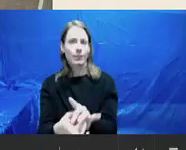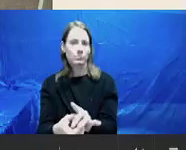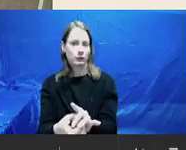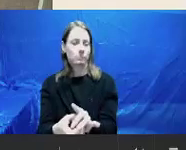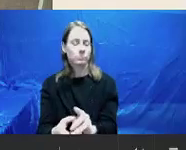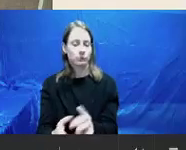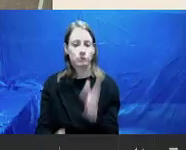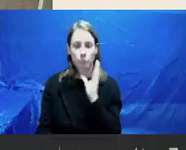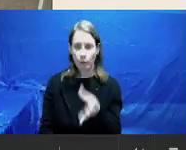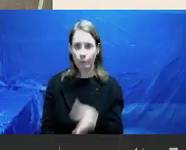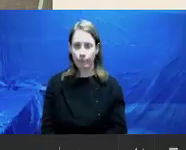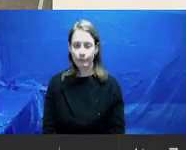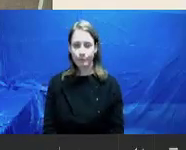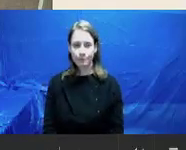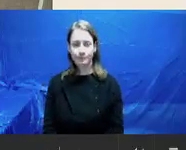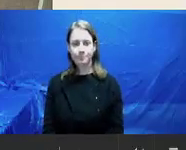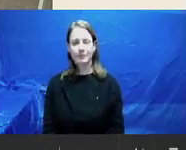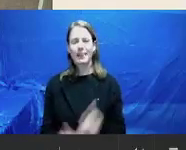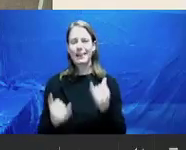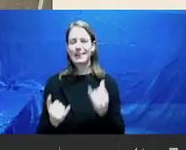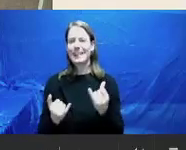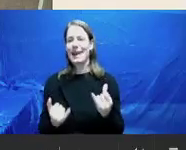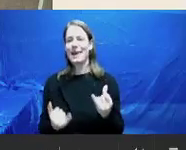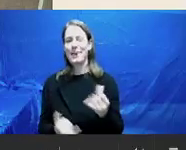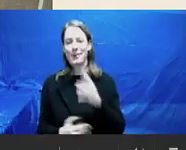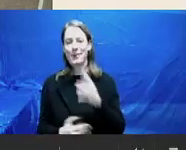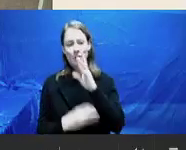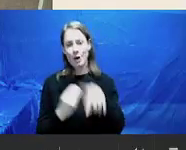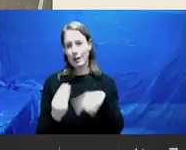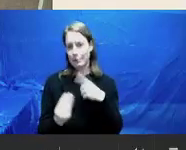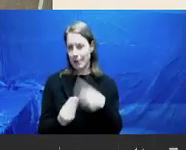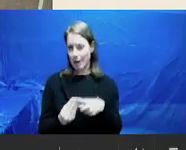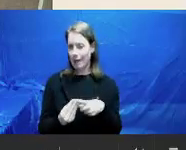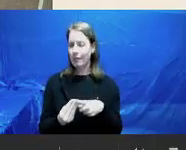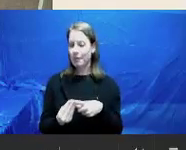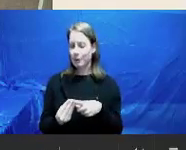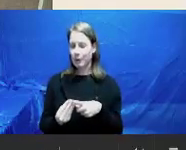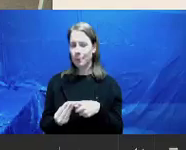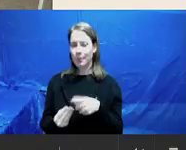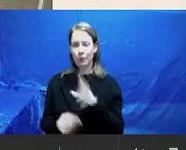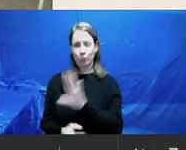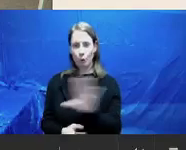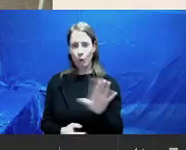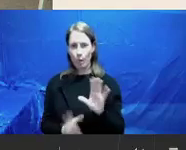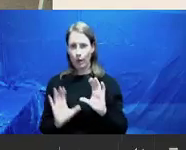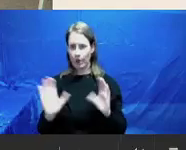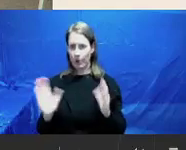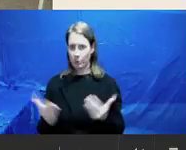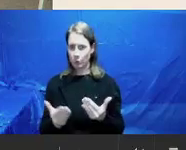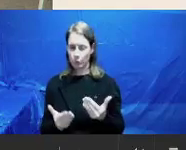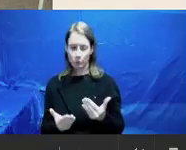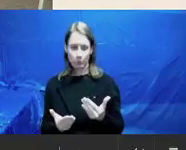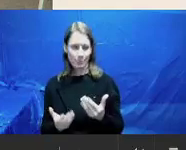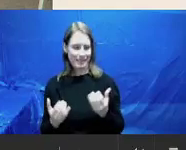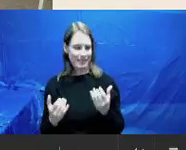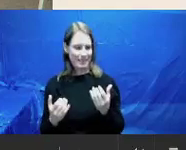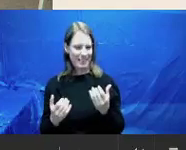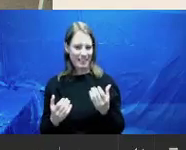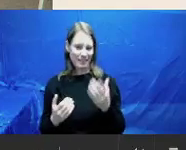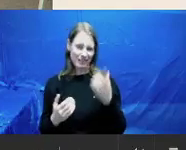text complexity, I want to go back to the classroom, and I want us to spend the end of this webinar kind of thinking about what it actually